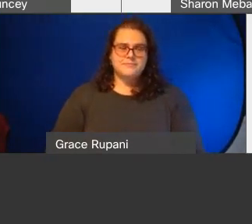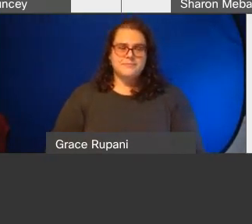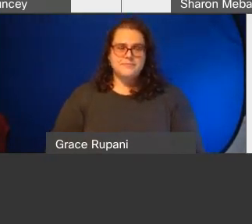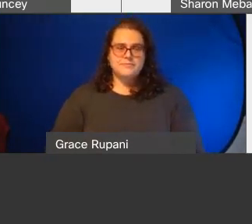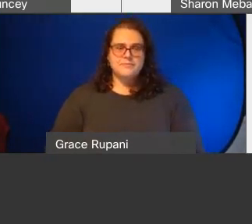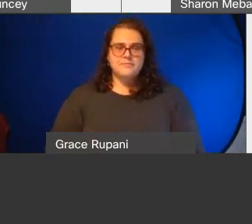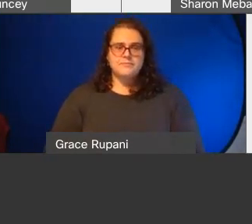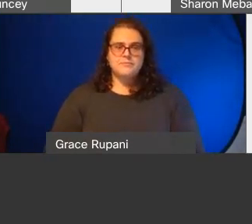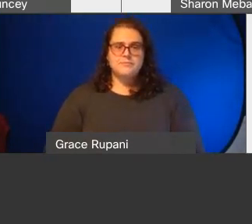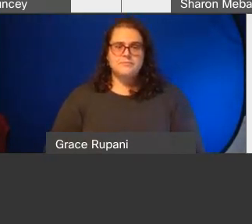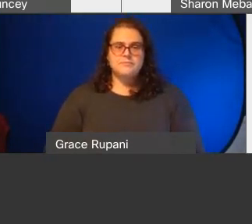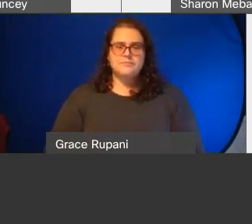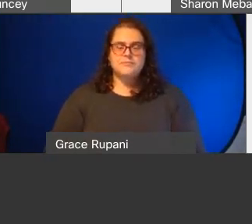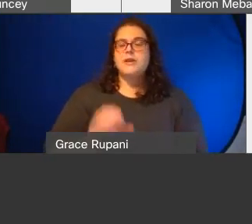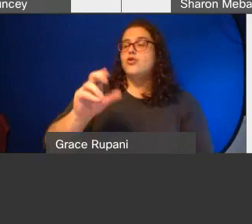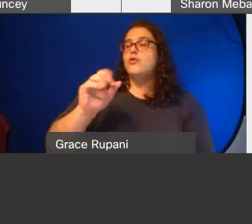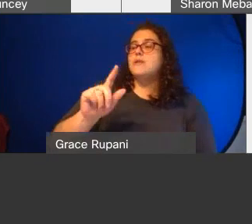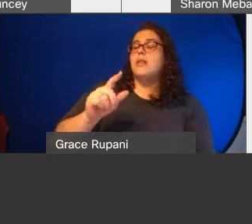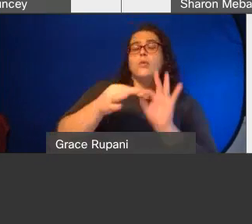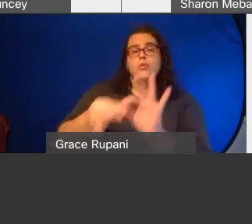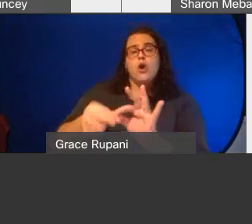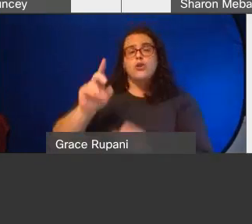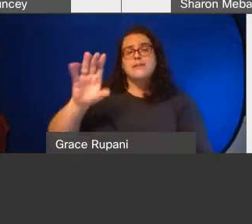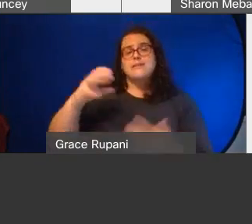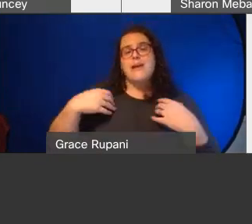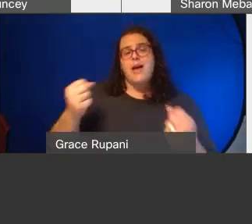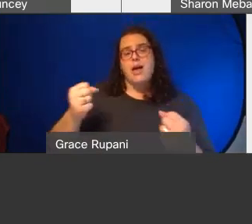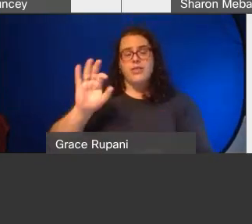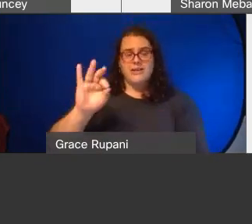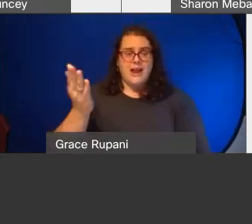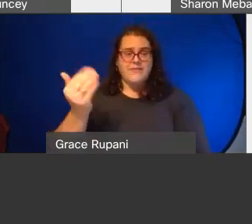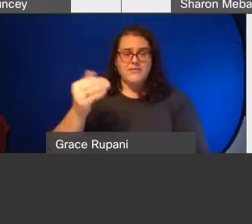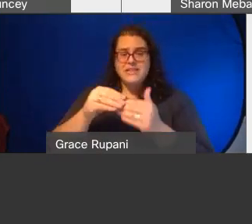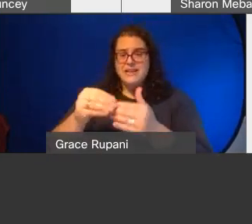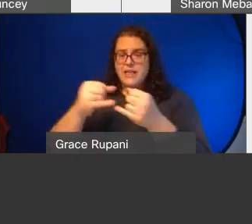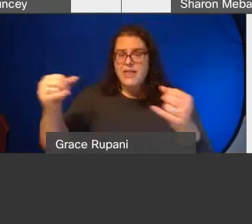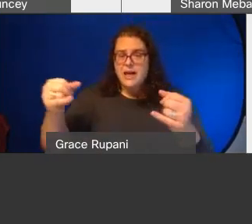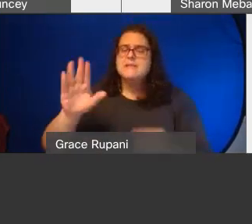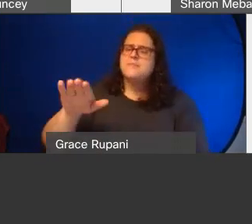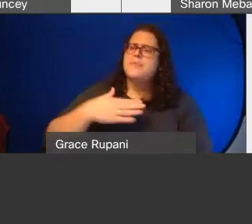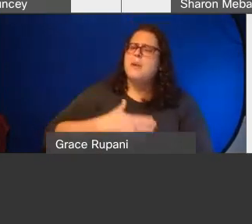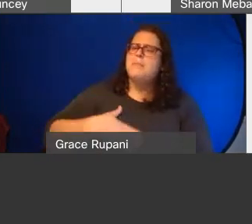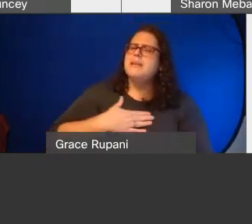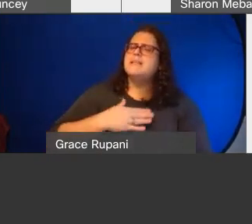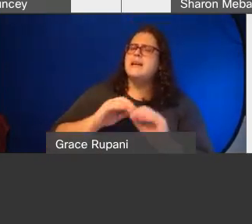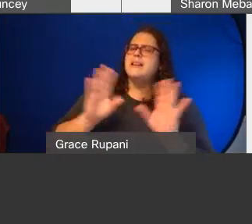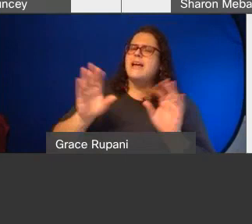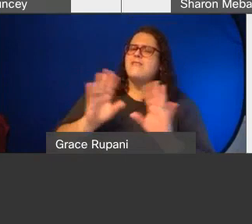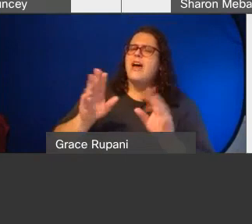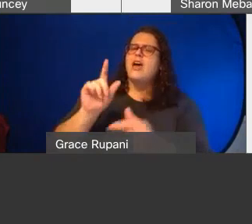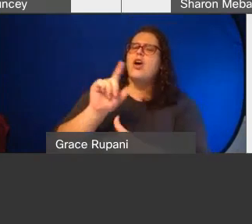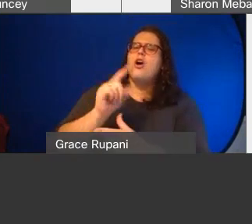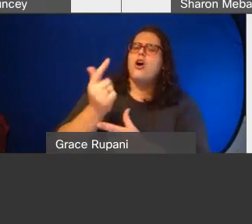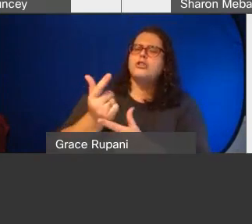With regard to DC Health Guidelines dated 9/15, please clarify what alternate care areas mean in